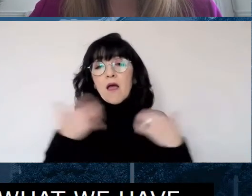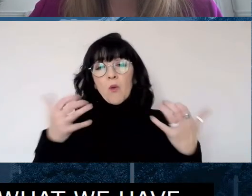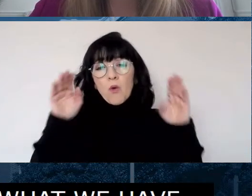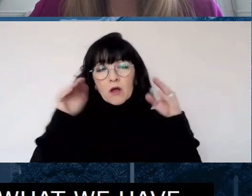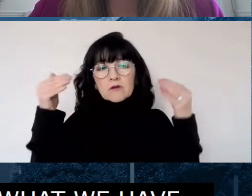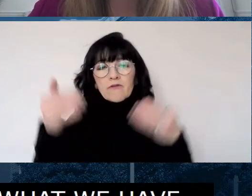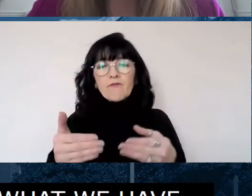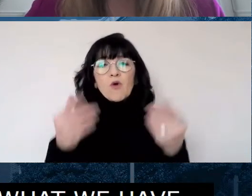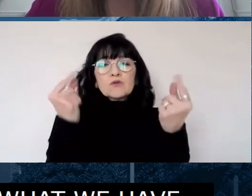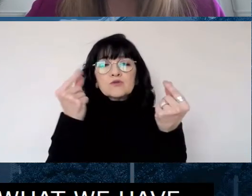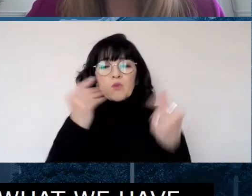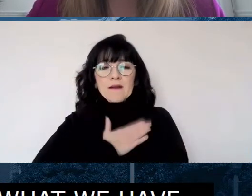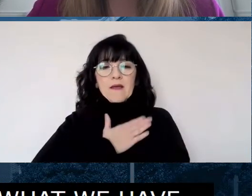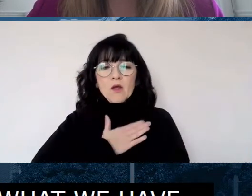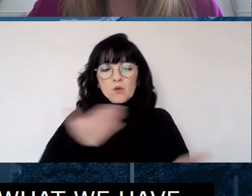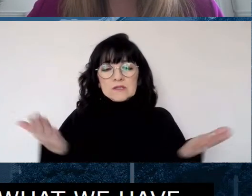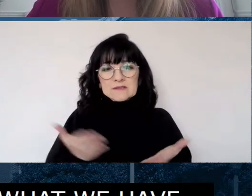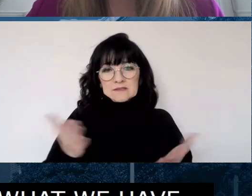and the 23rd,